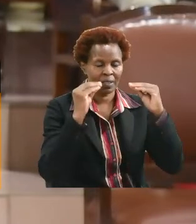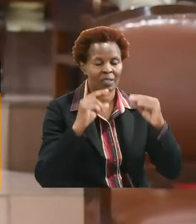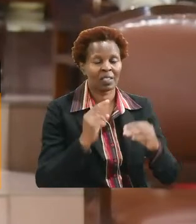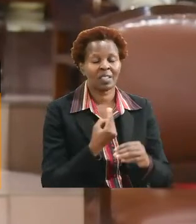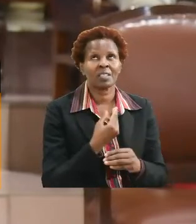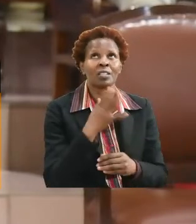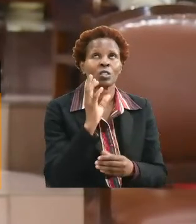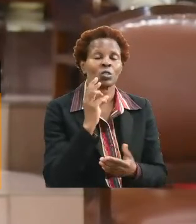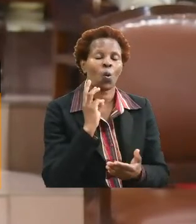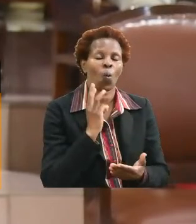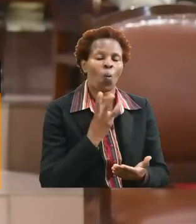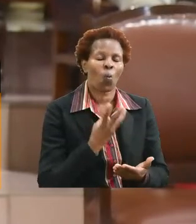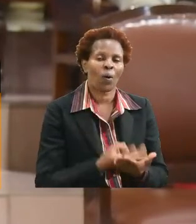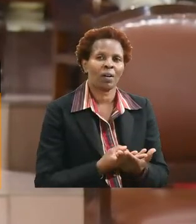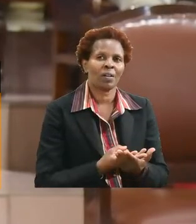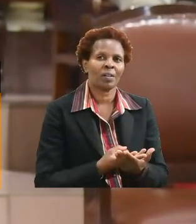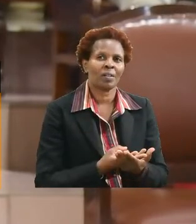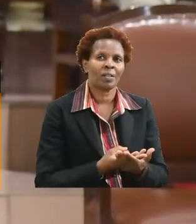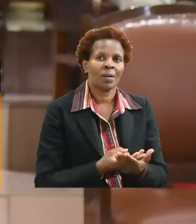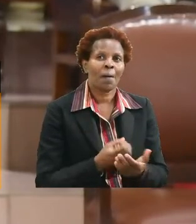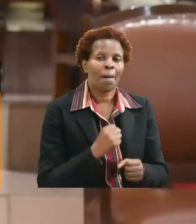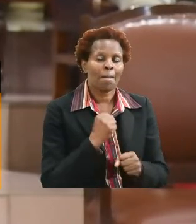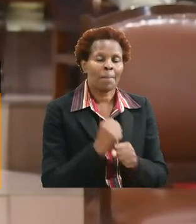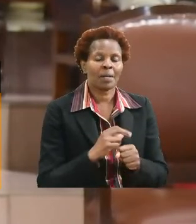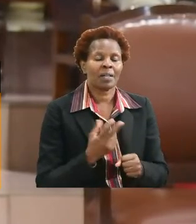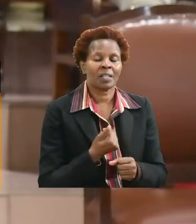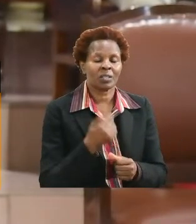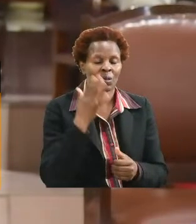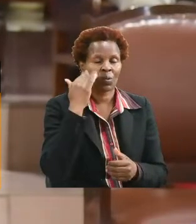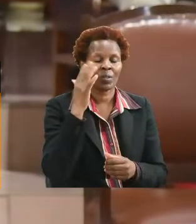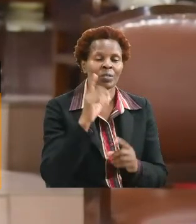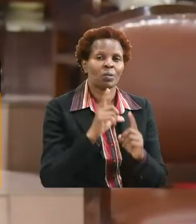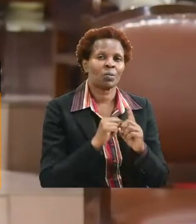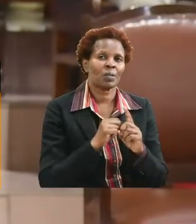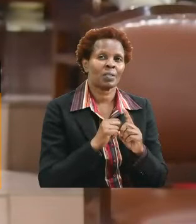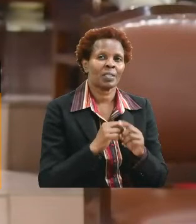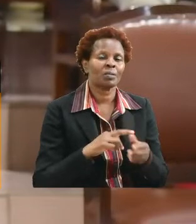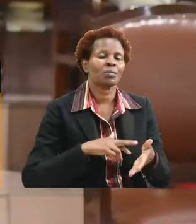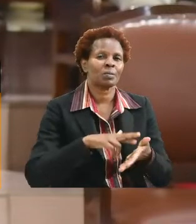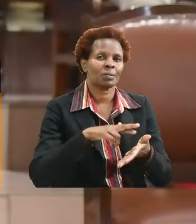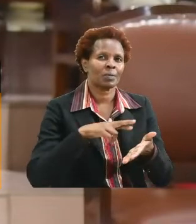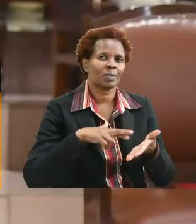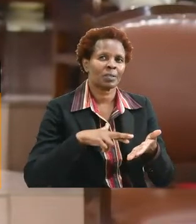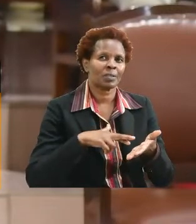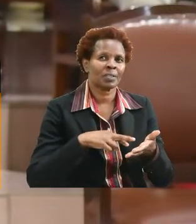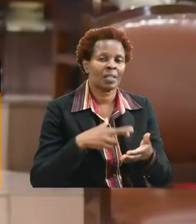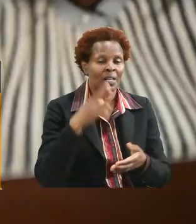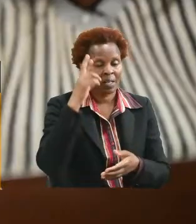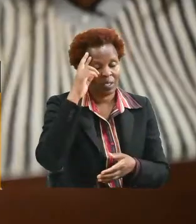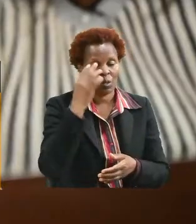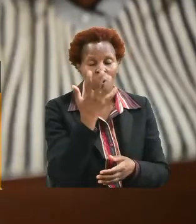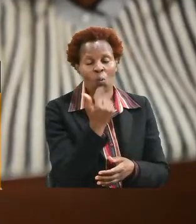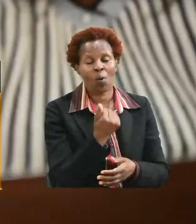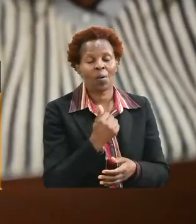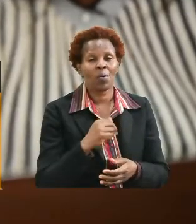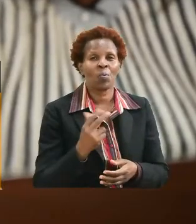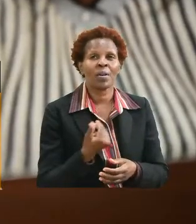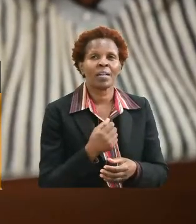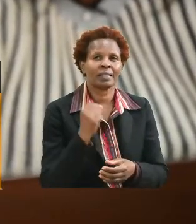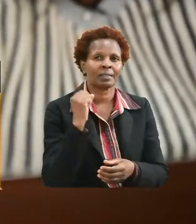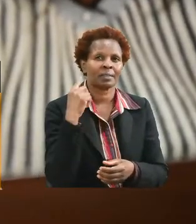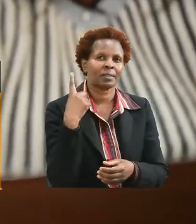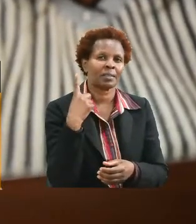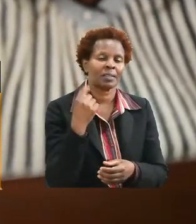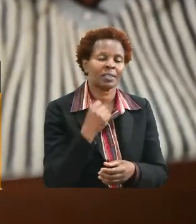of God. He makes known to us the word of God. As we read it, the reason as to why we are able to understand,